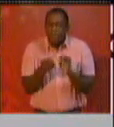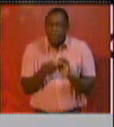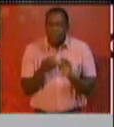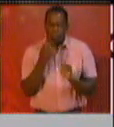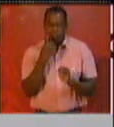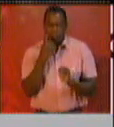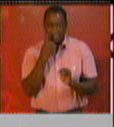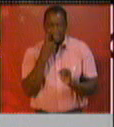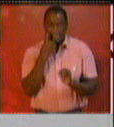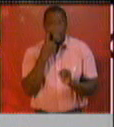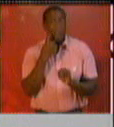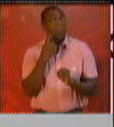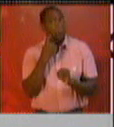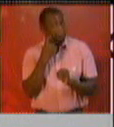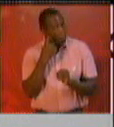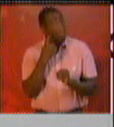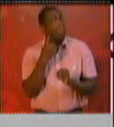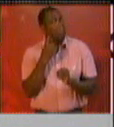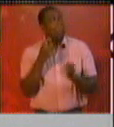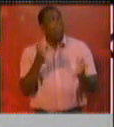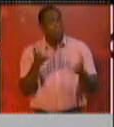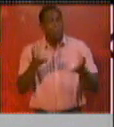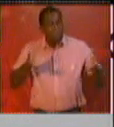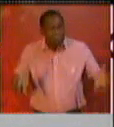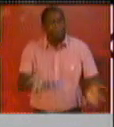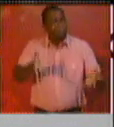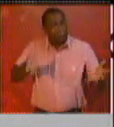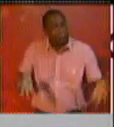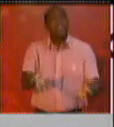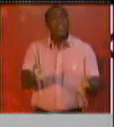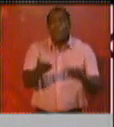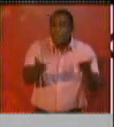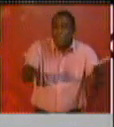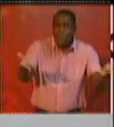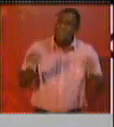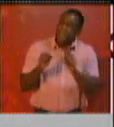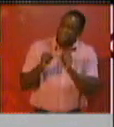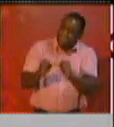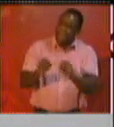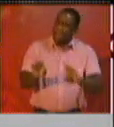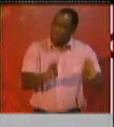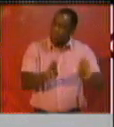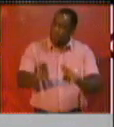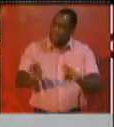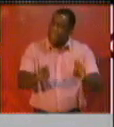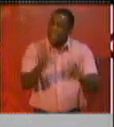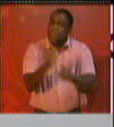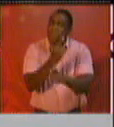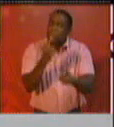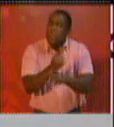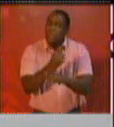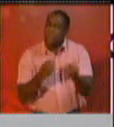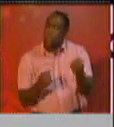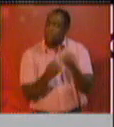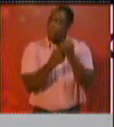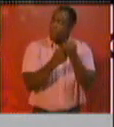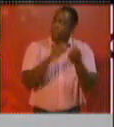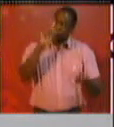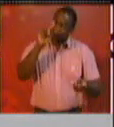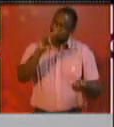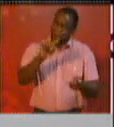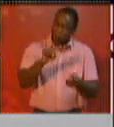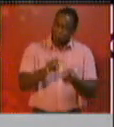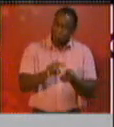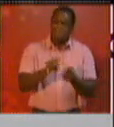and we would really like to encourage the population to continue the behaviors that will promote the reduction of